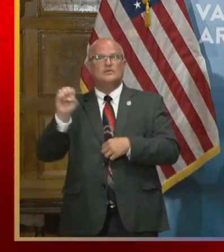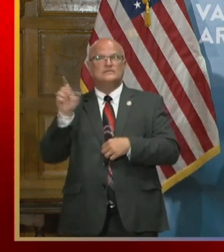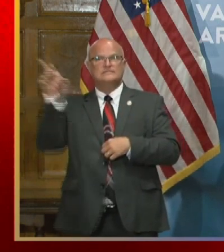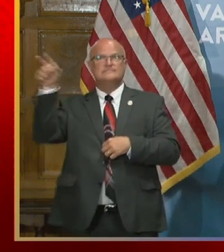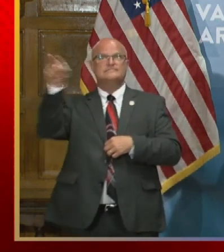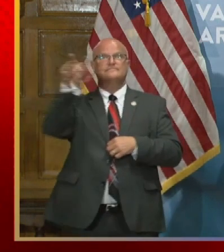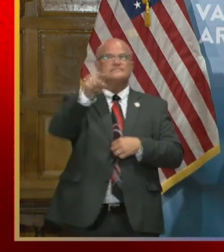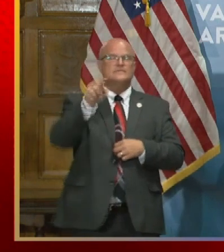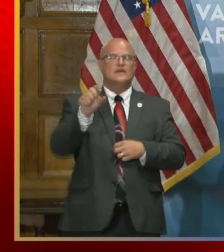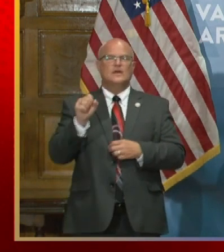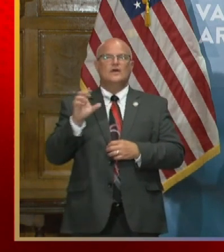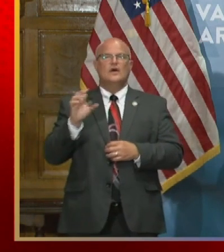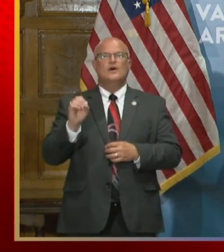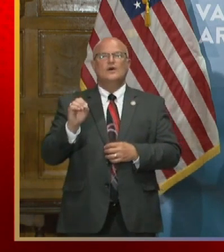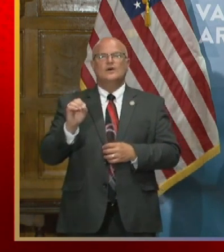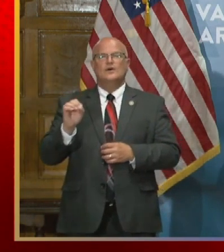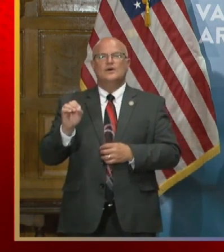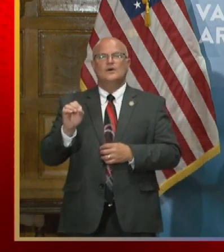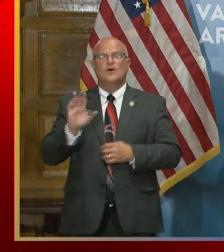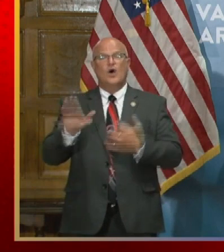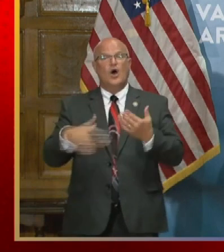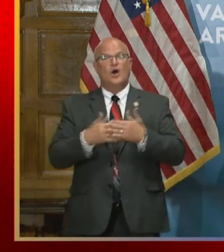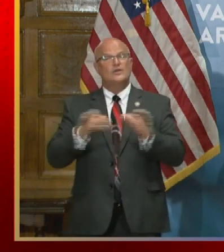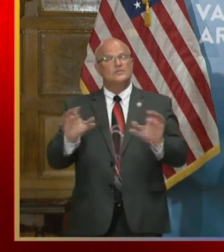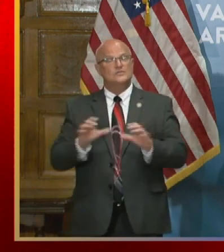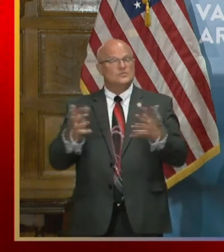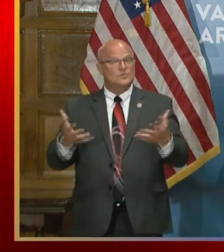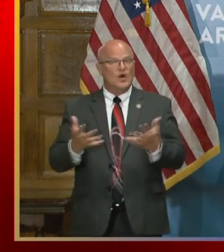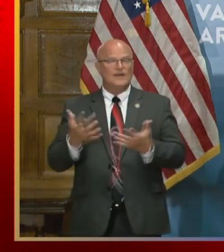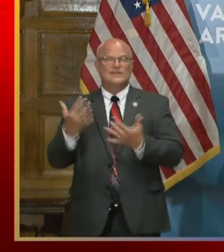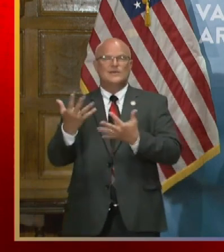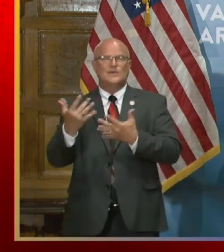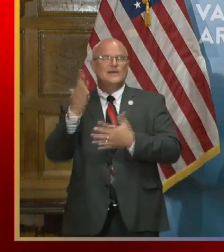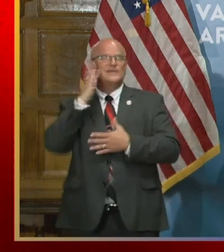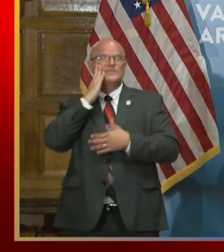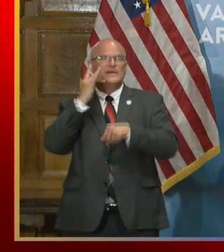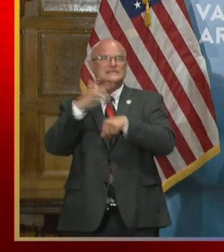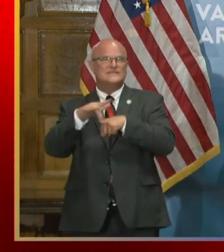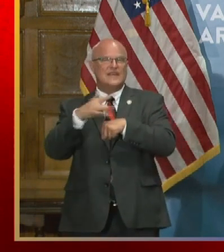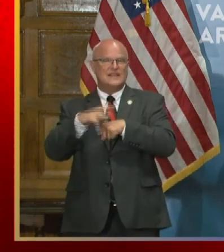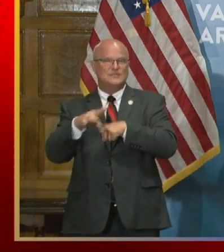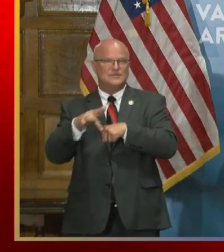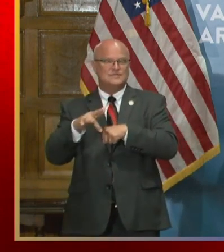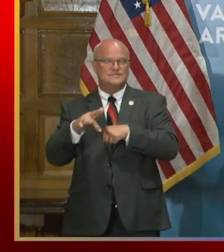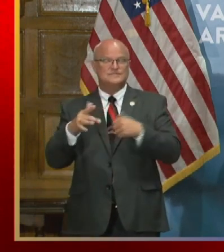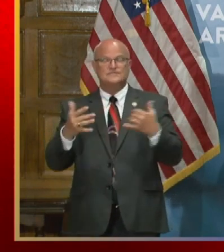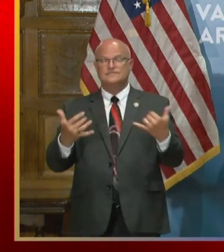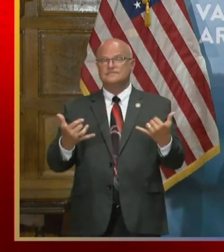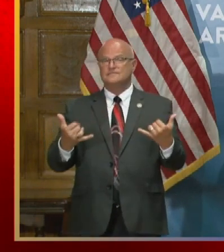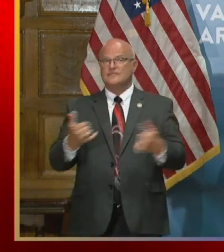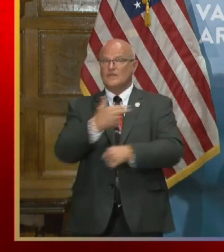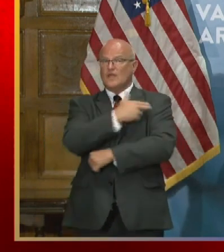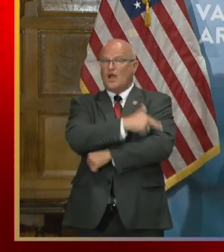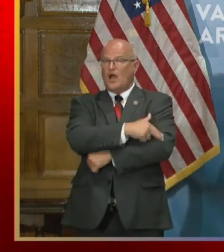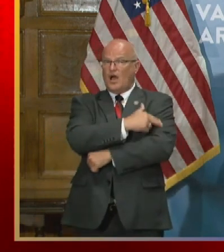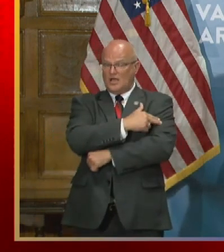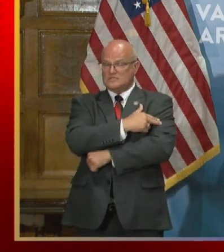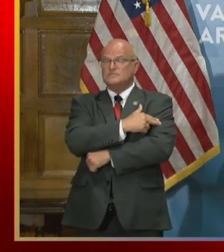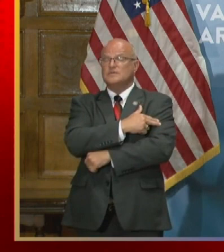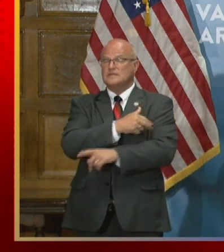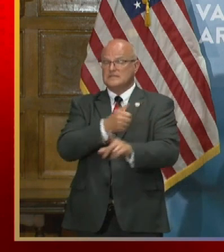emergencies. So all you can do is wait till a bed becomes available. Now, the hospitals